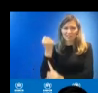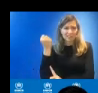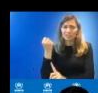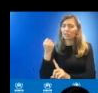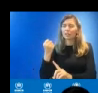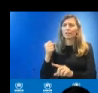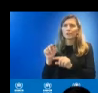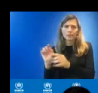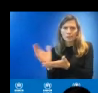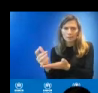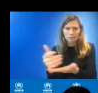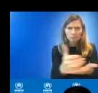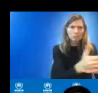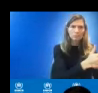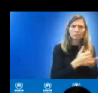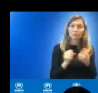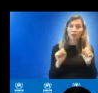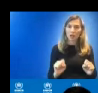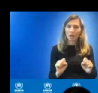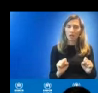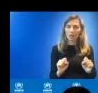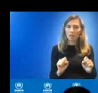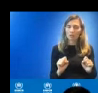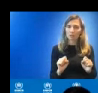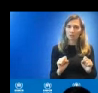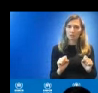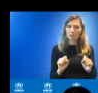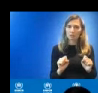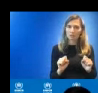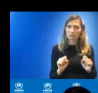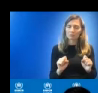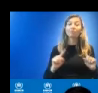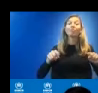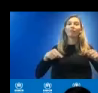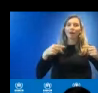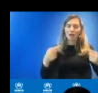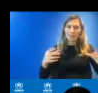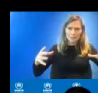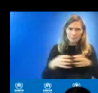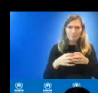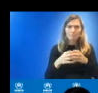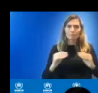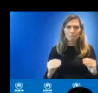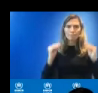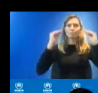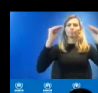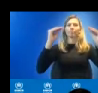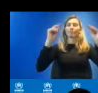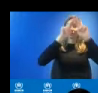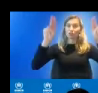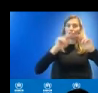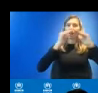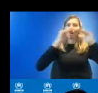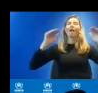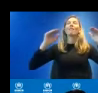mechanisms to be able to give it further value and attention at the international level, in addition to